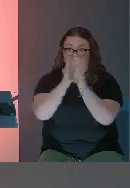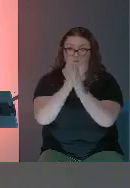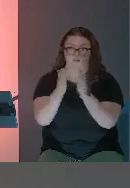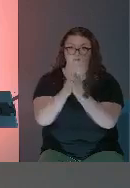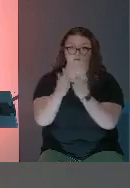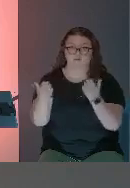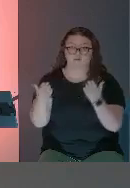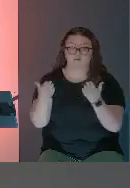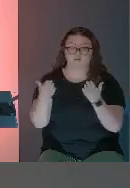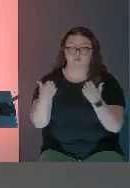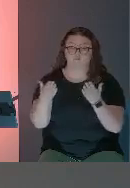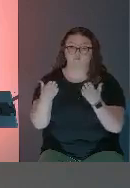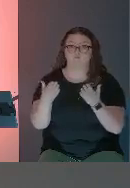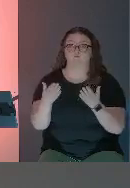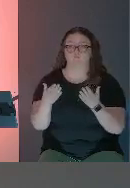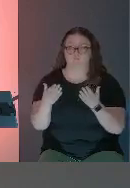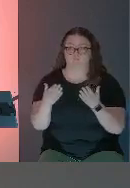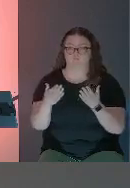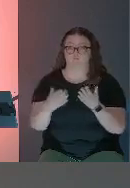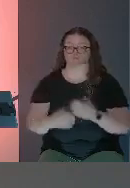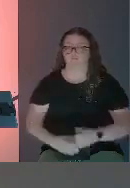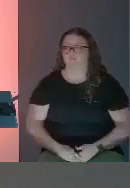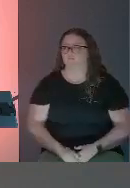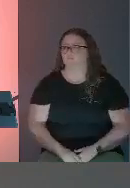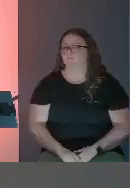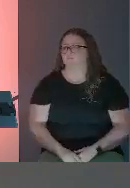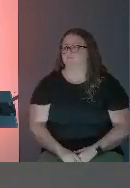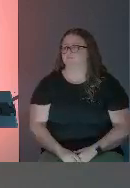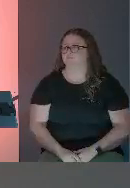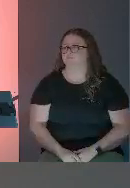of the Old Testament, Israel takes a nosedive.